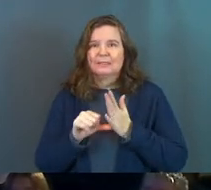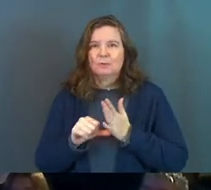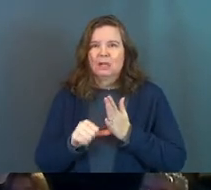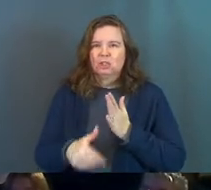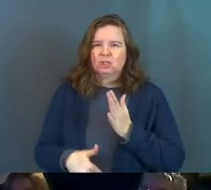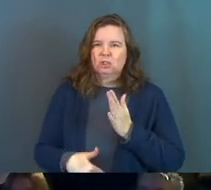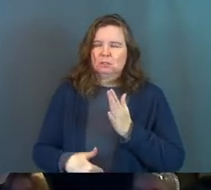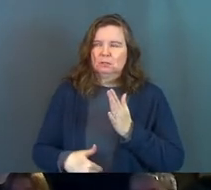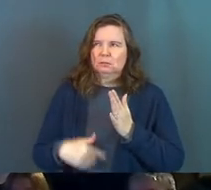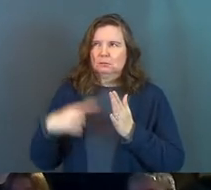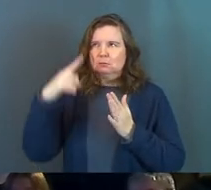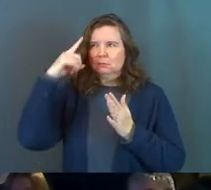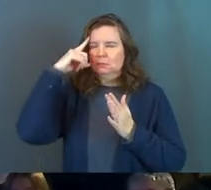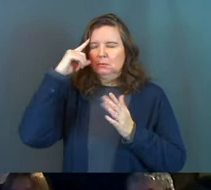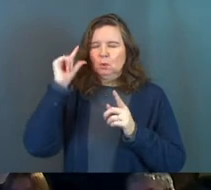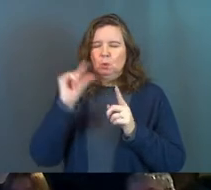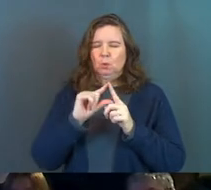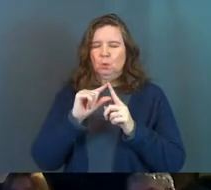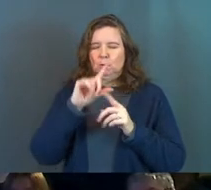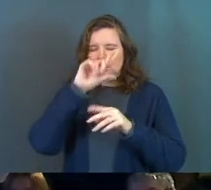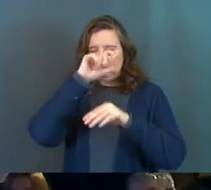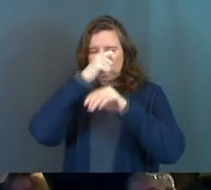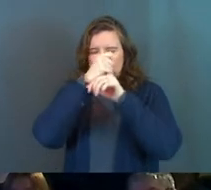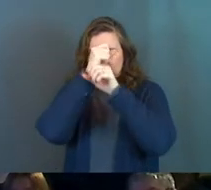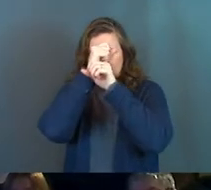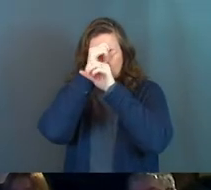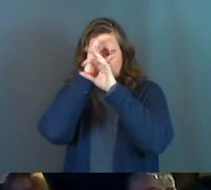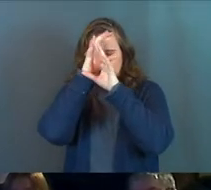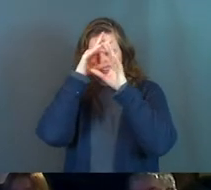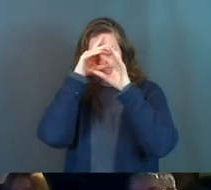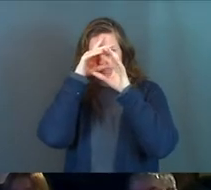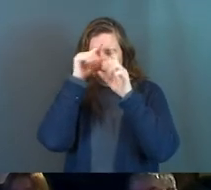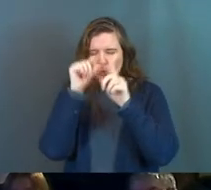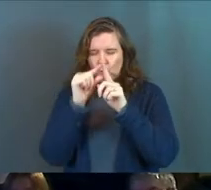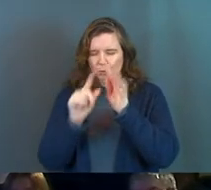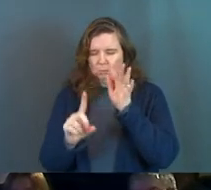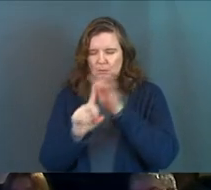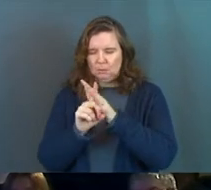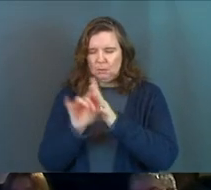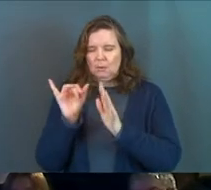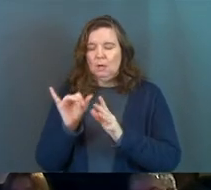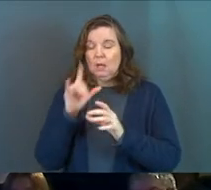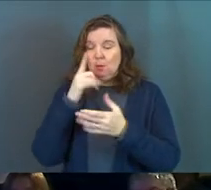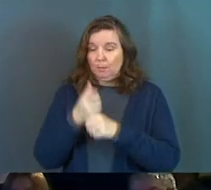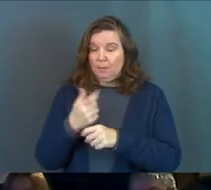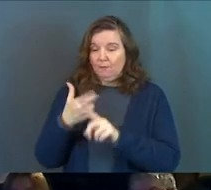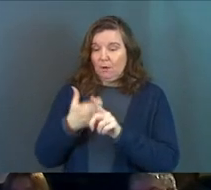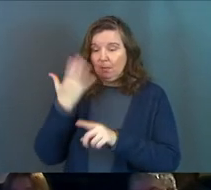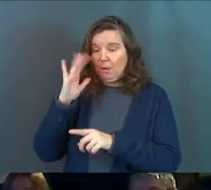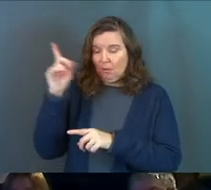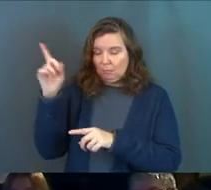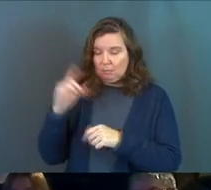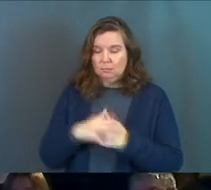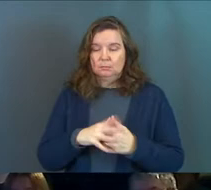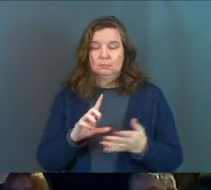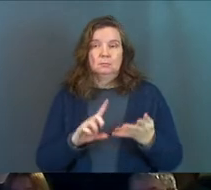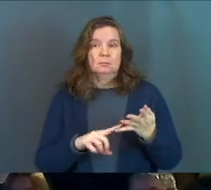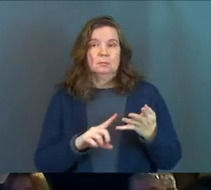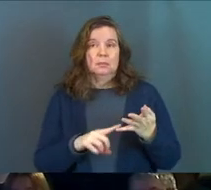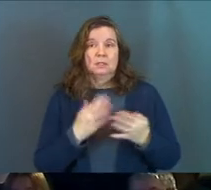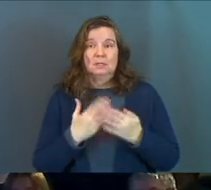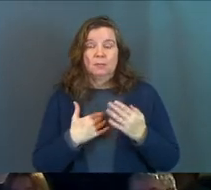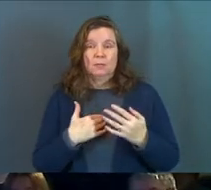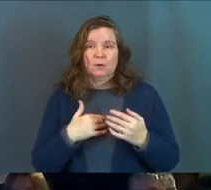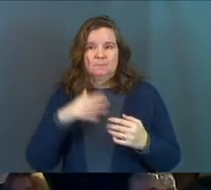impression. Some of us get words that form in our minds. And then we believe those words are from God. Some of us are